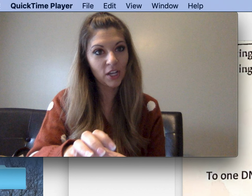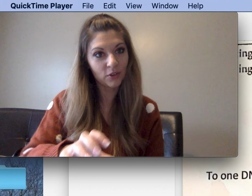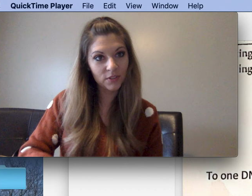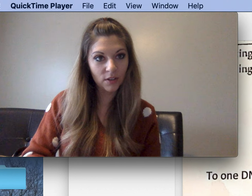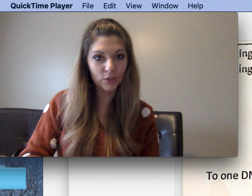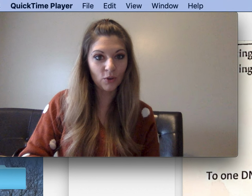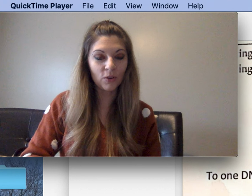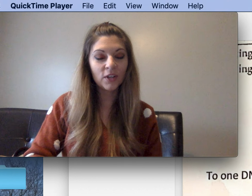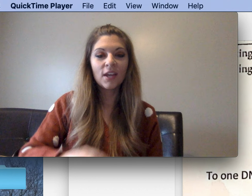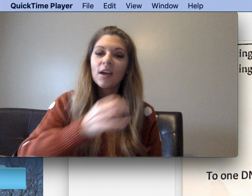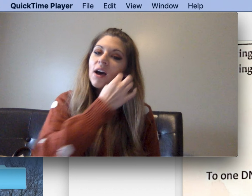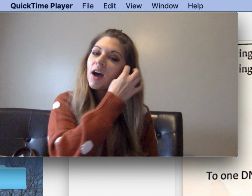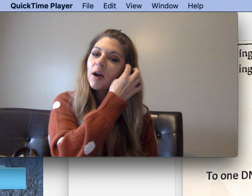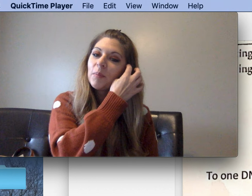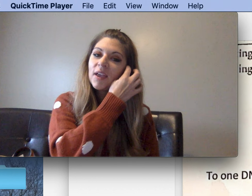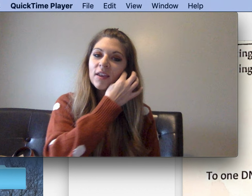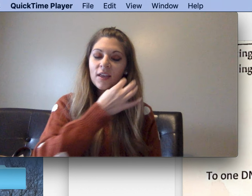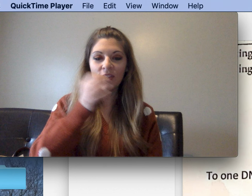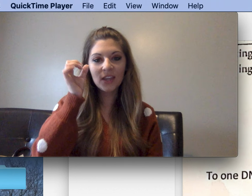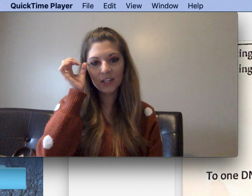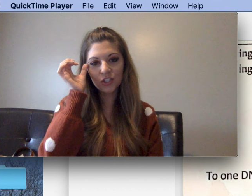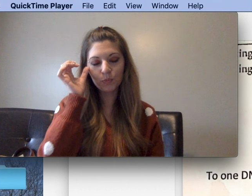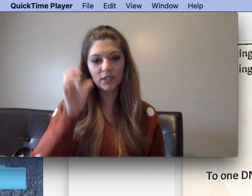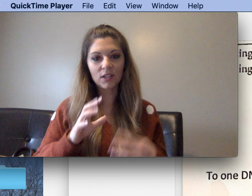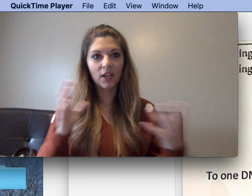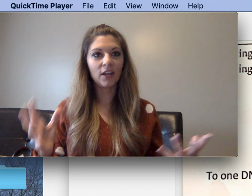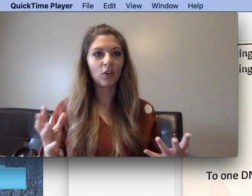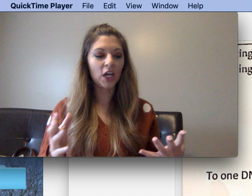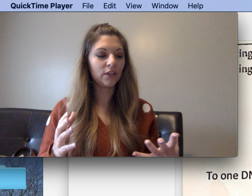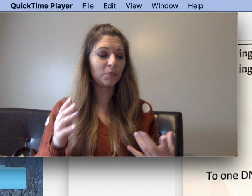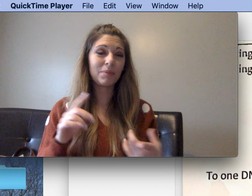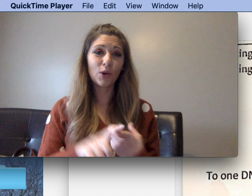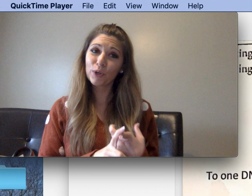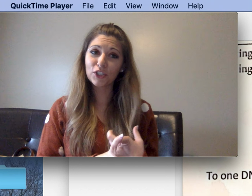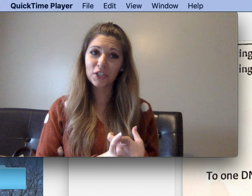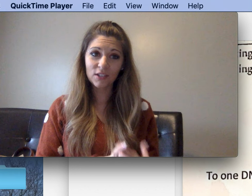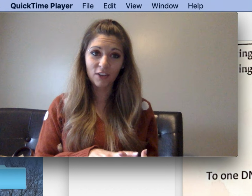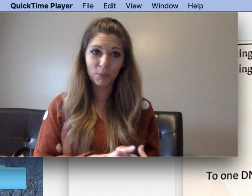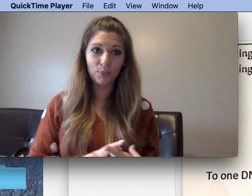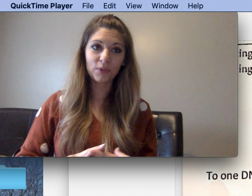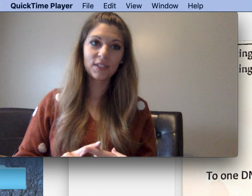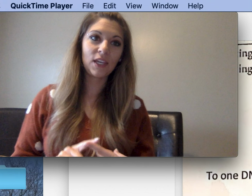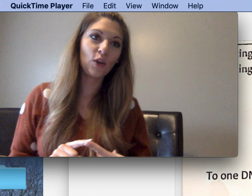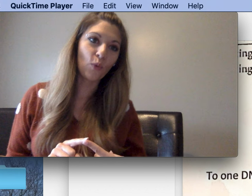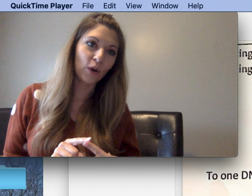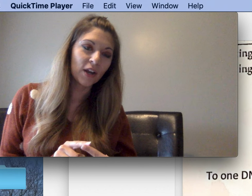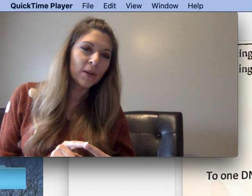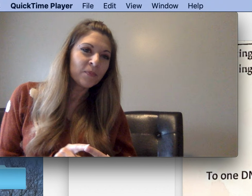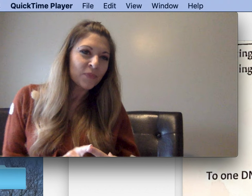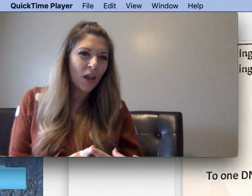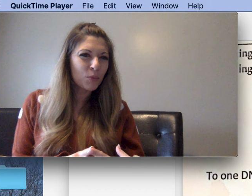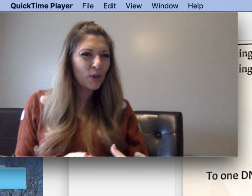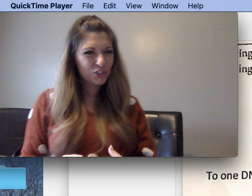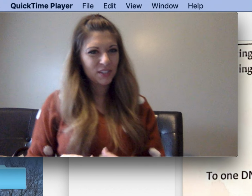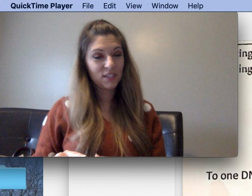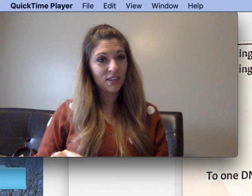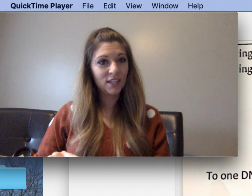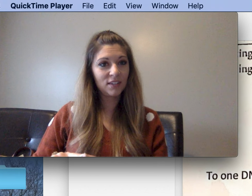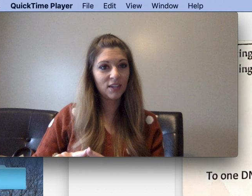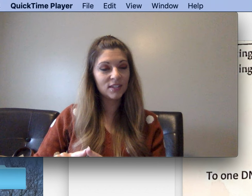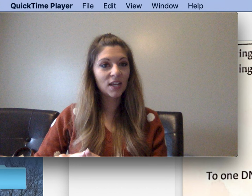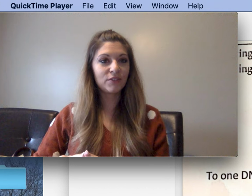coda, child of a deaf adult. It just brings to light a lot of maybe oppression that deaf people see, or